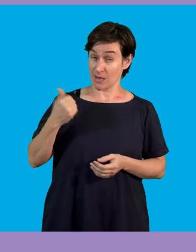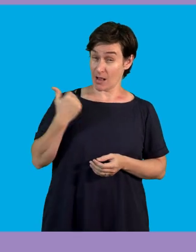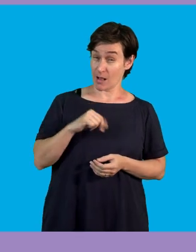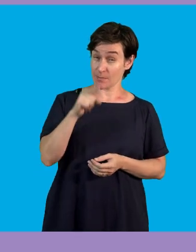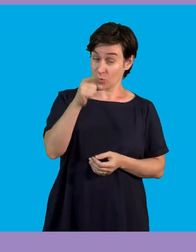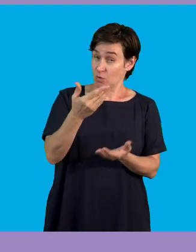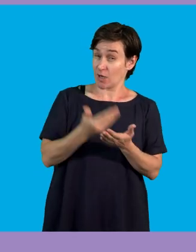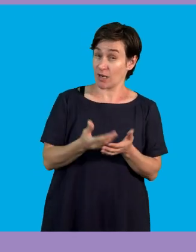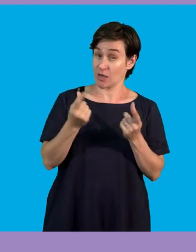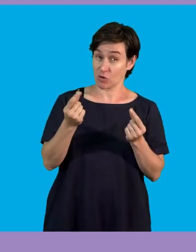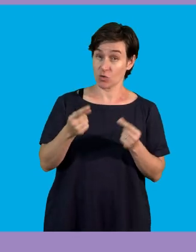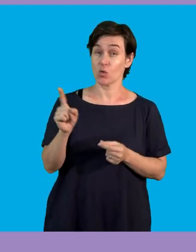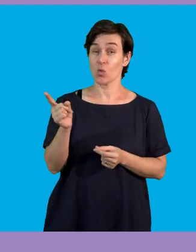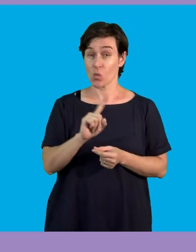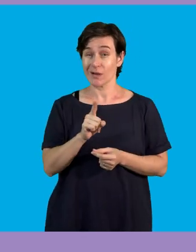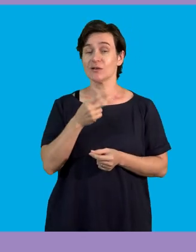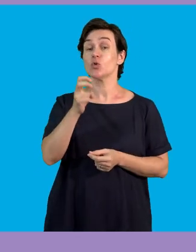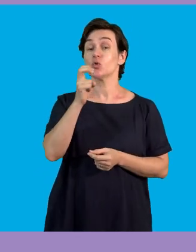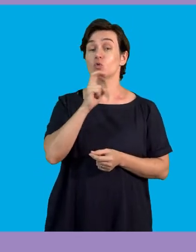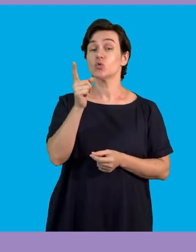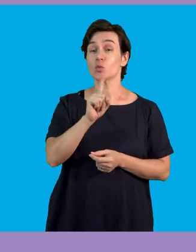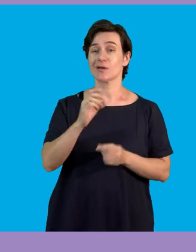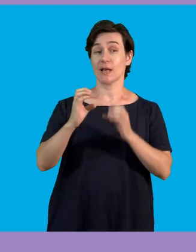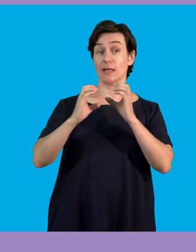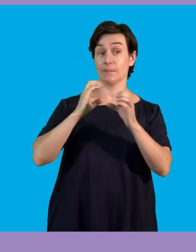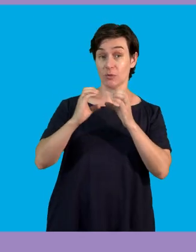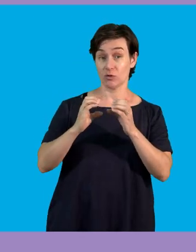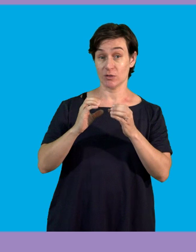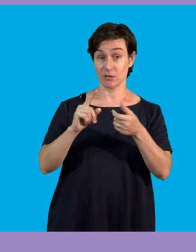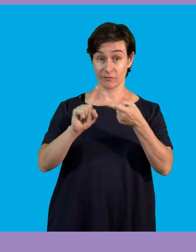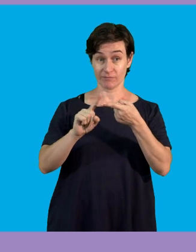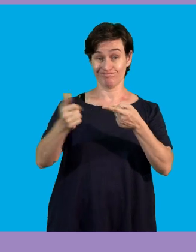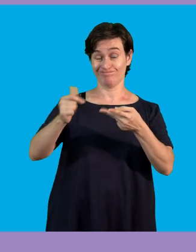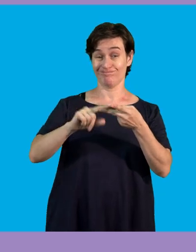By the end of this lesson, you should be able to